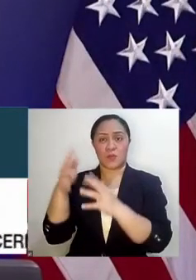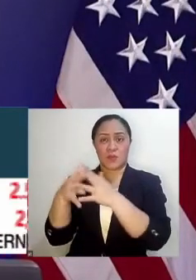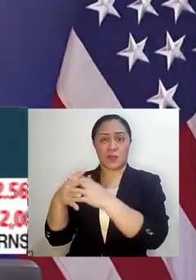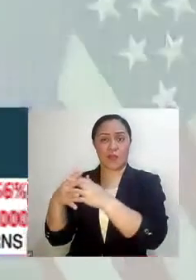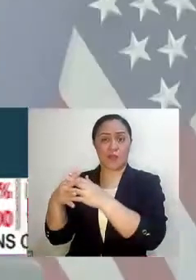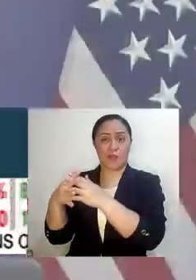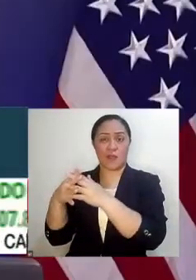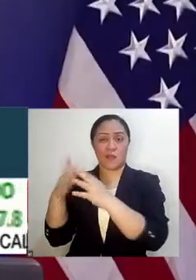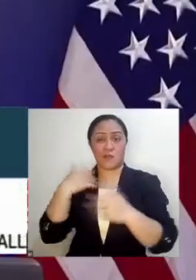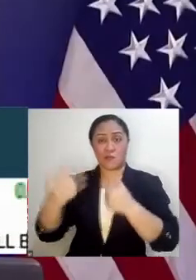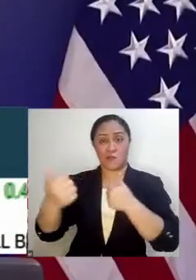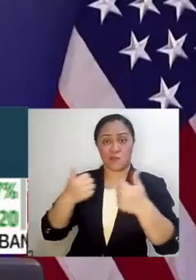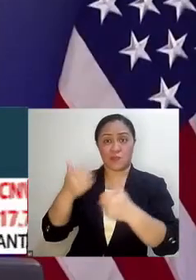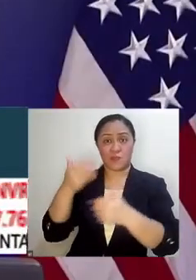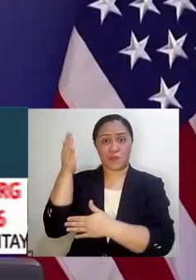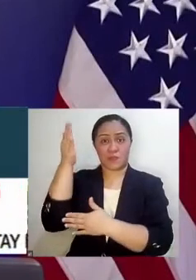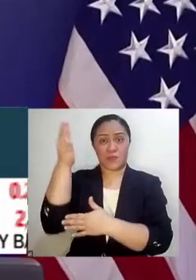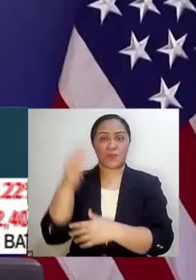future.